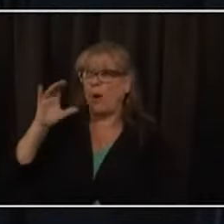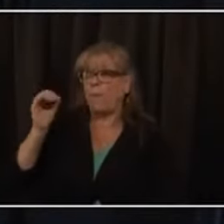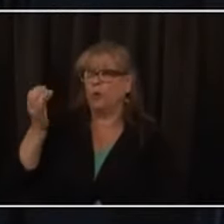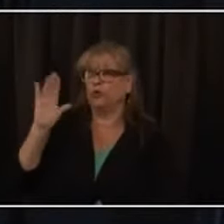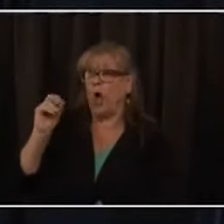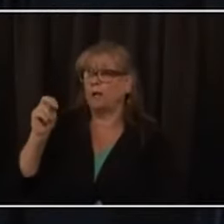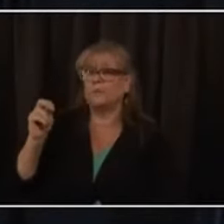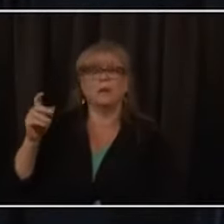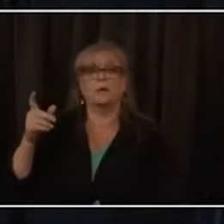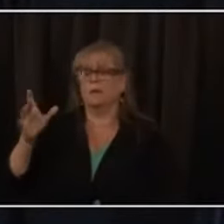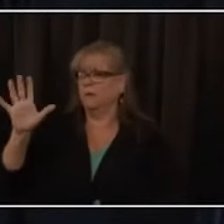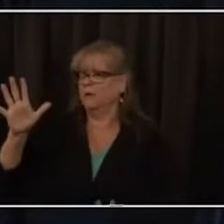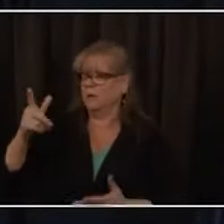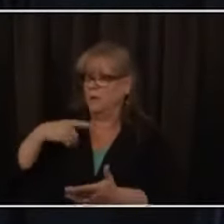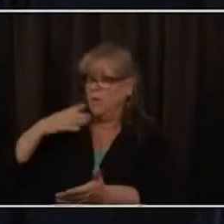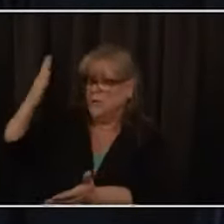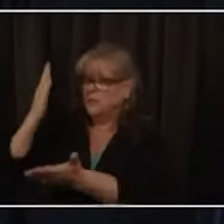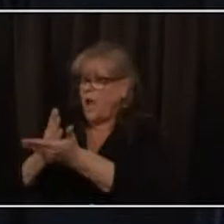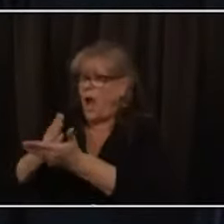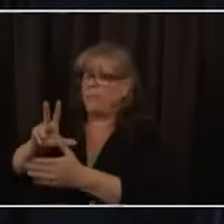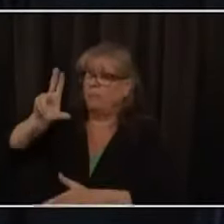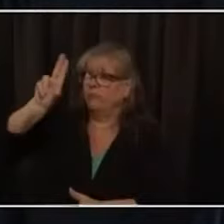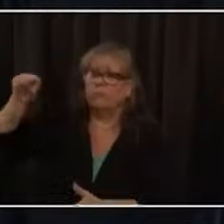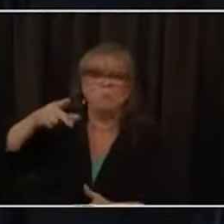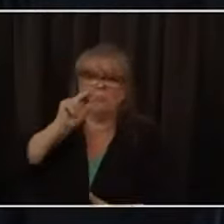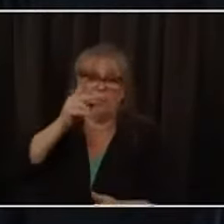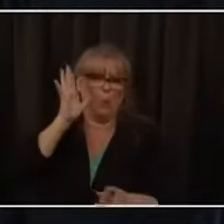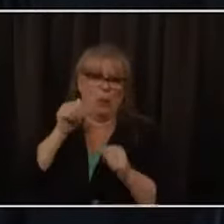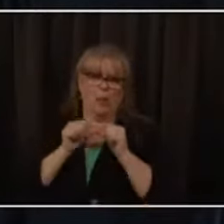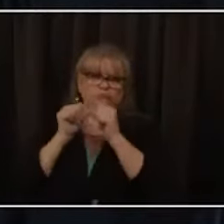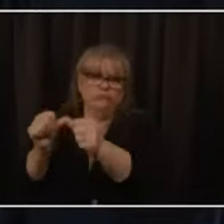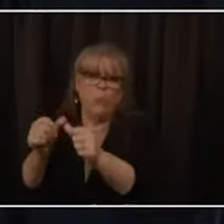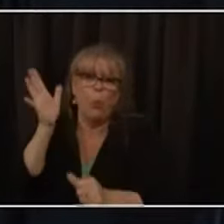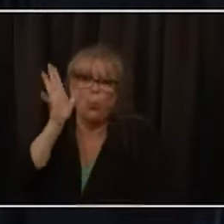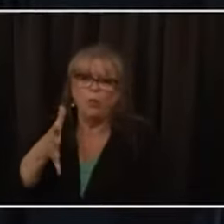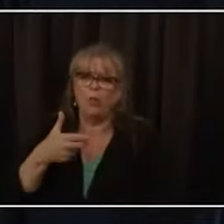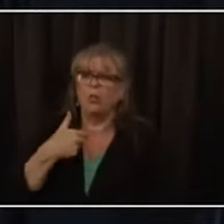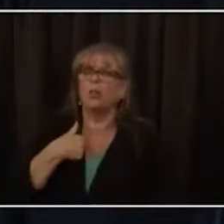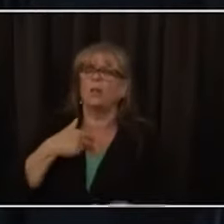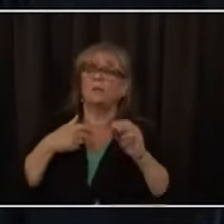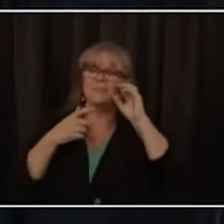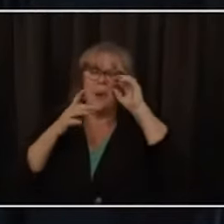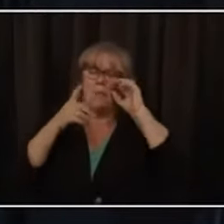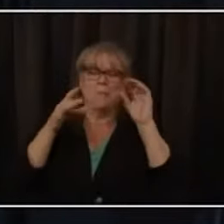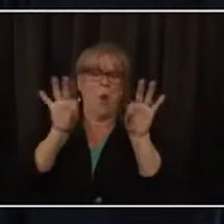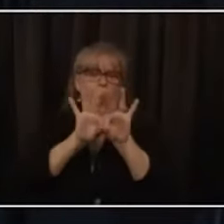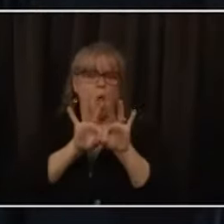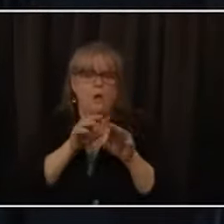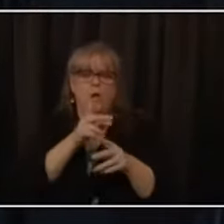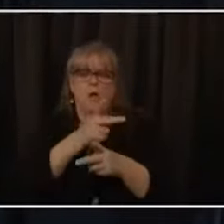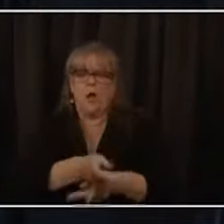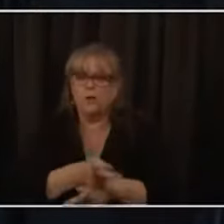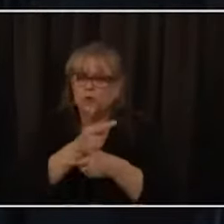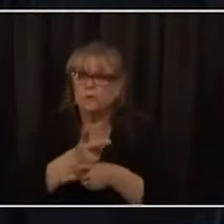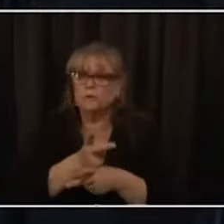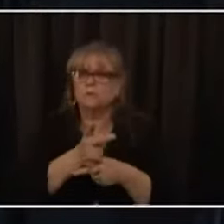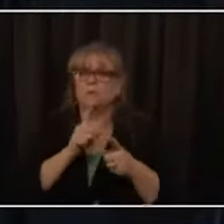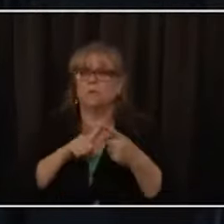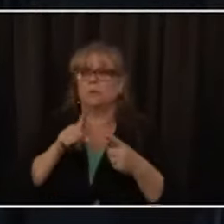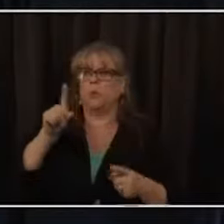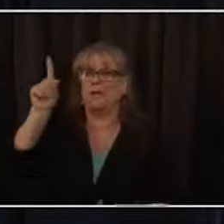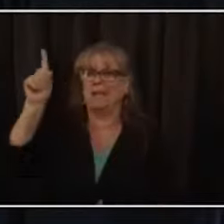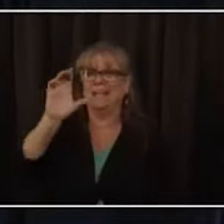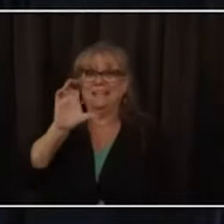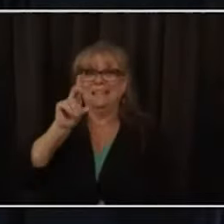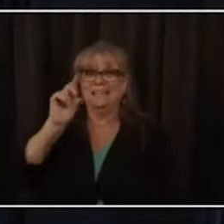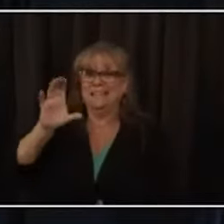Johnson & Johnson vaccine tomorrow. Out of abundance of caution, we're following the FDA and CDC guidelines to hold off a few days until